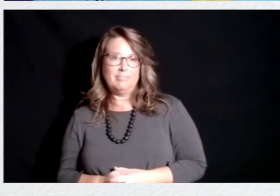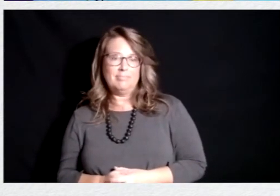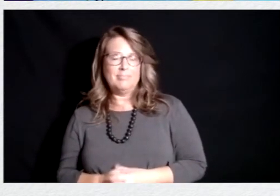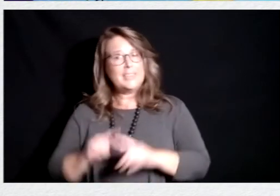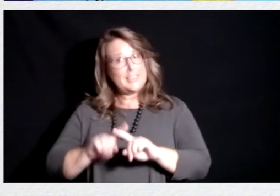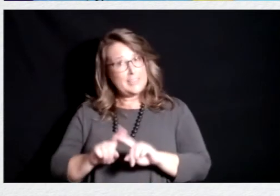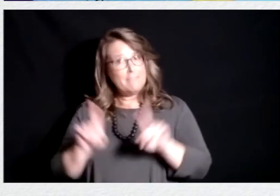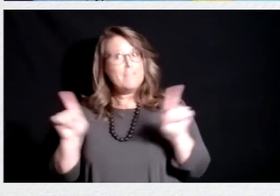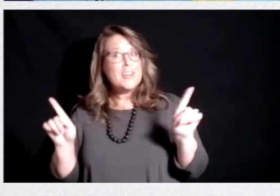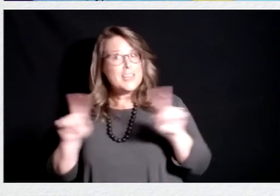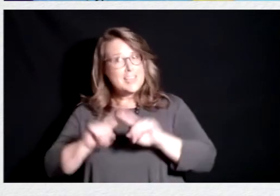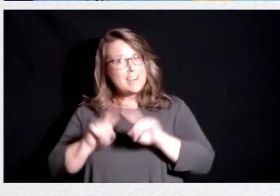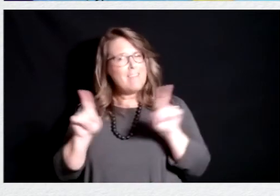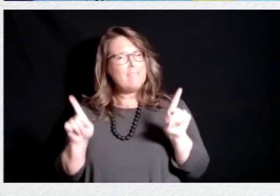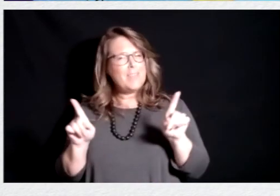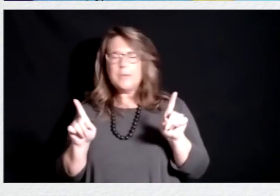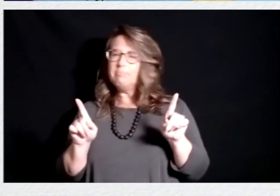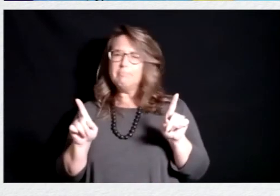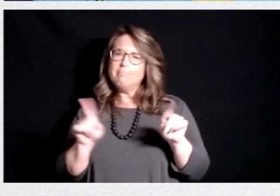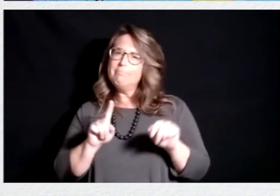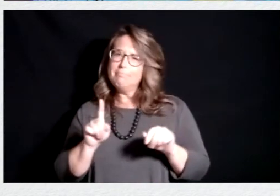Different, different, but the same.